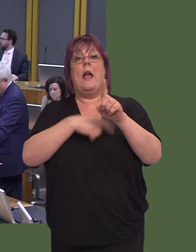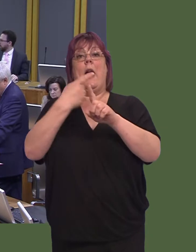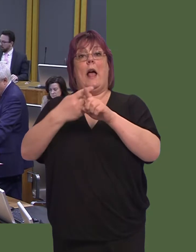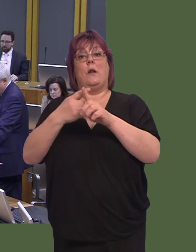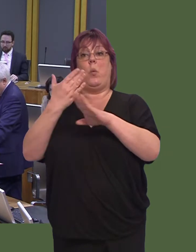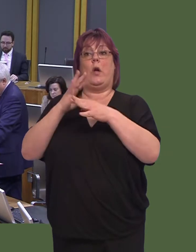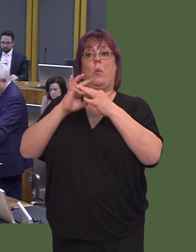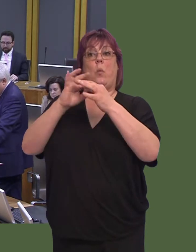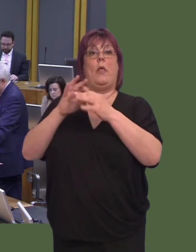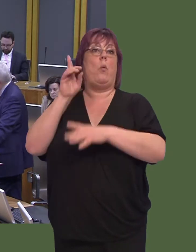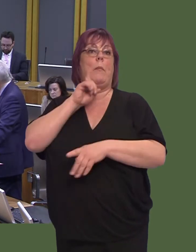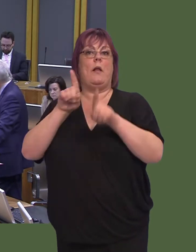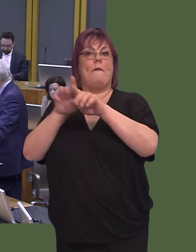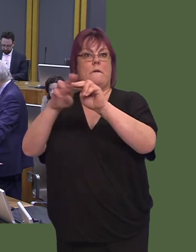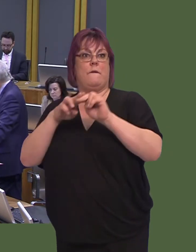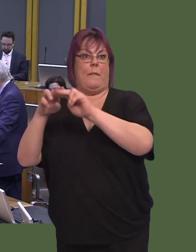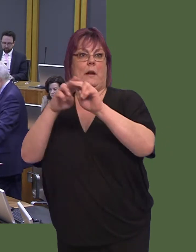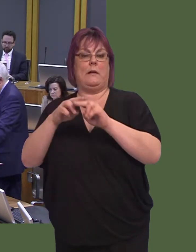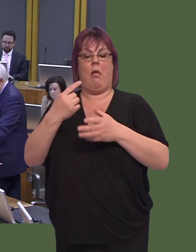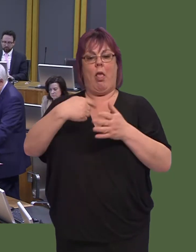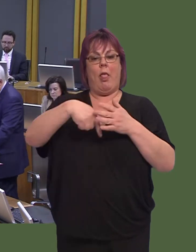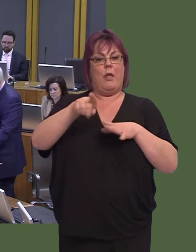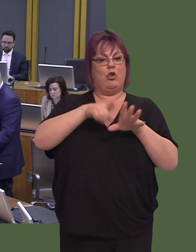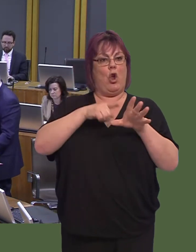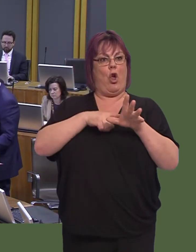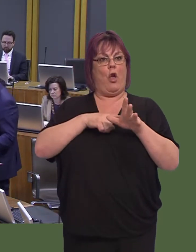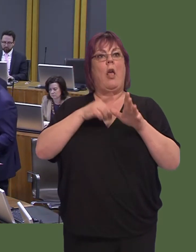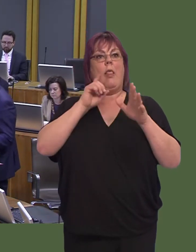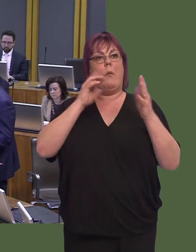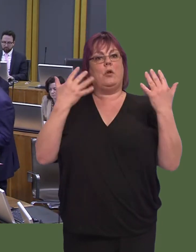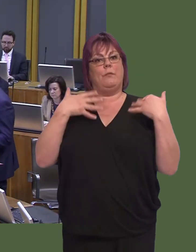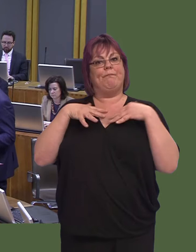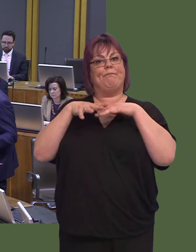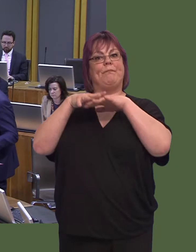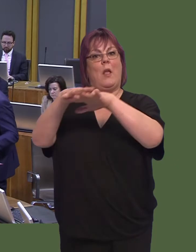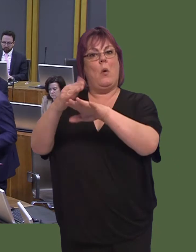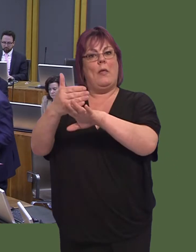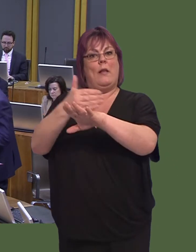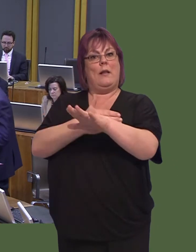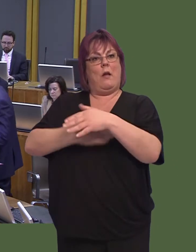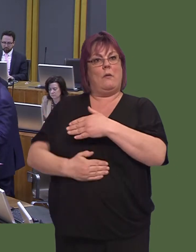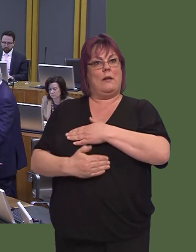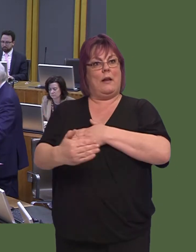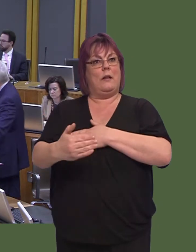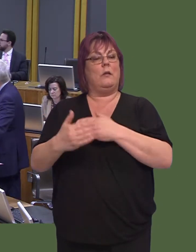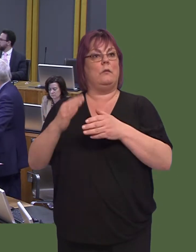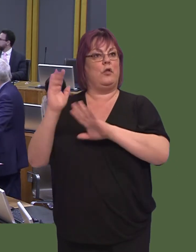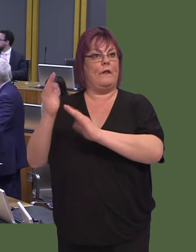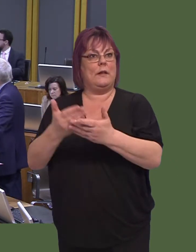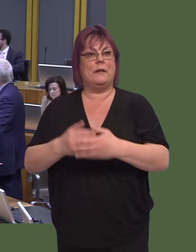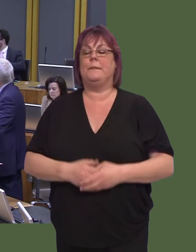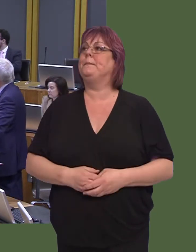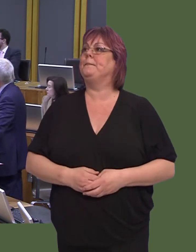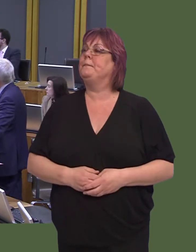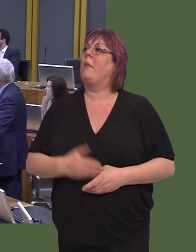in partnership with women and their families. And there are plans this year to align this network with a neonatal network. Thank you, First